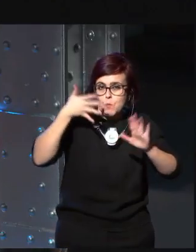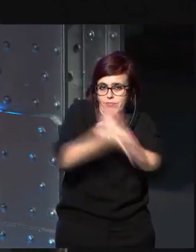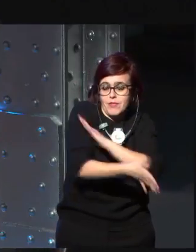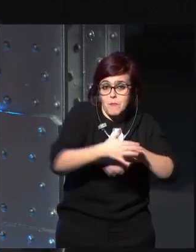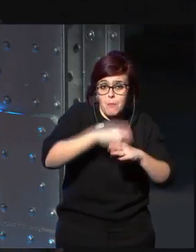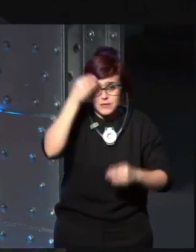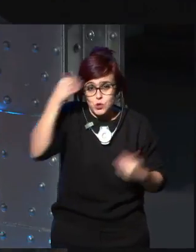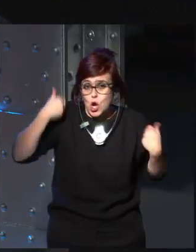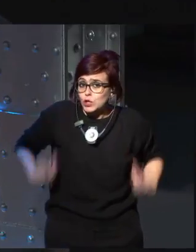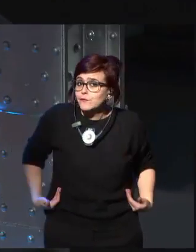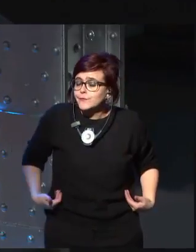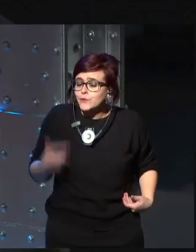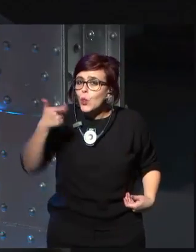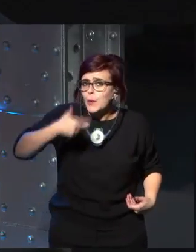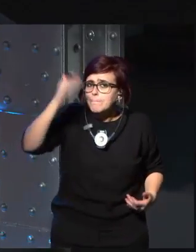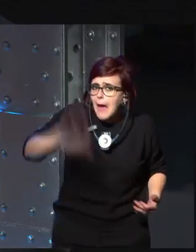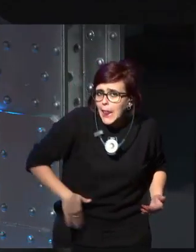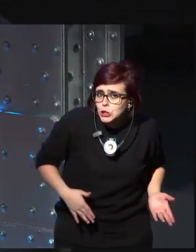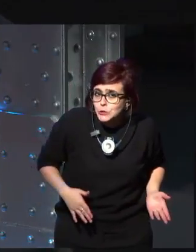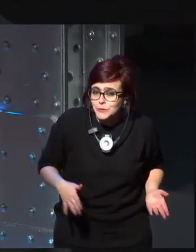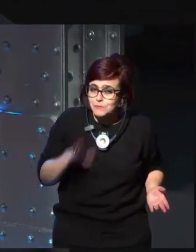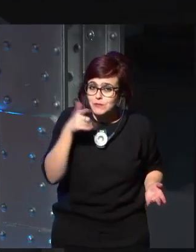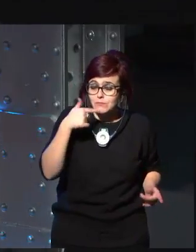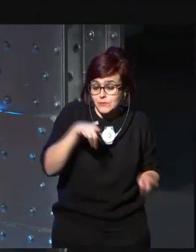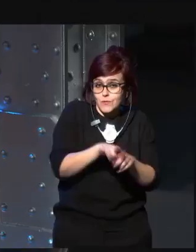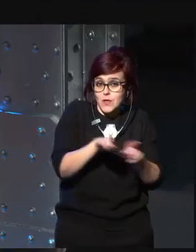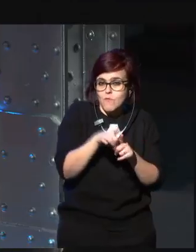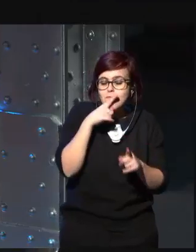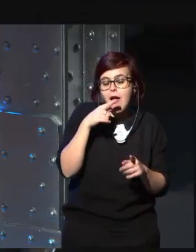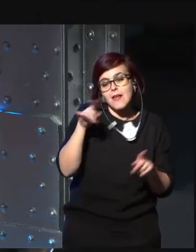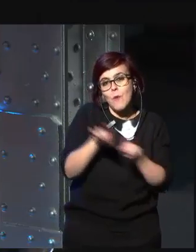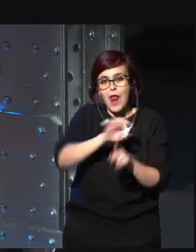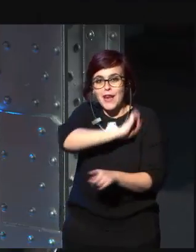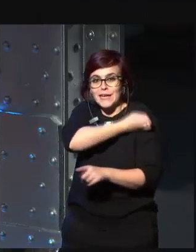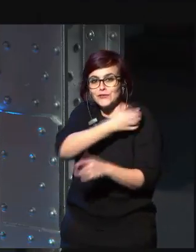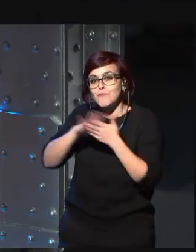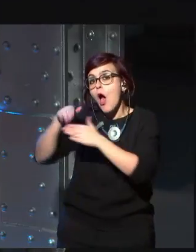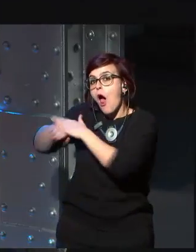these recordings we've left behind. And so maybe that's a good thing. I don't know.